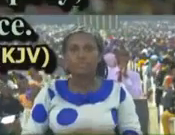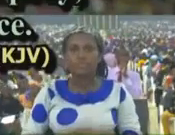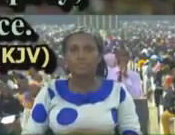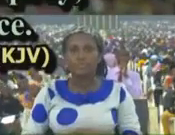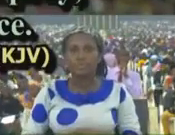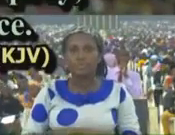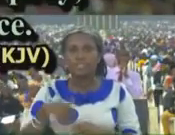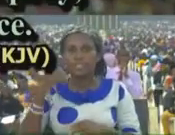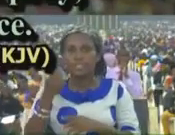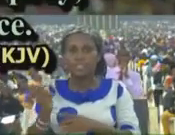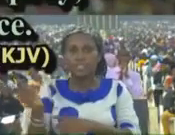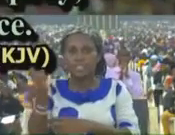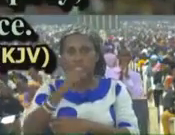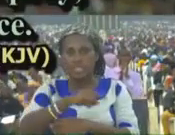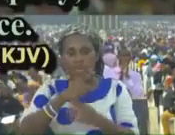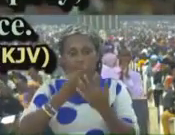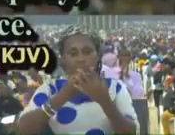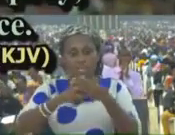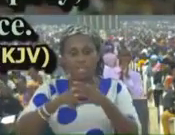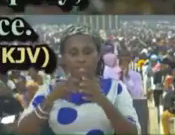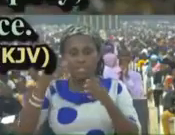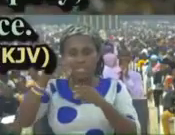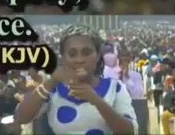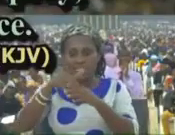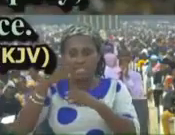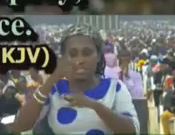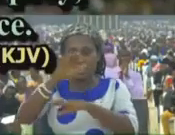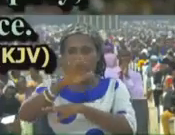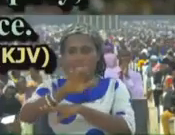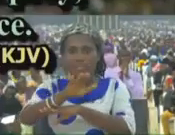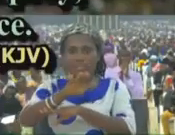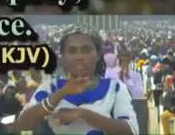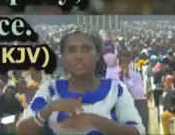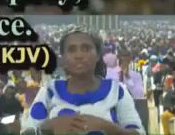The day begins in the evening.